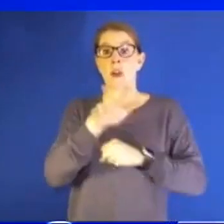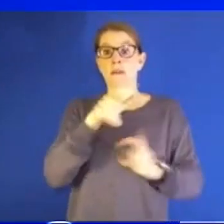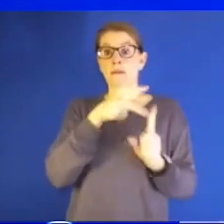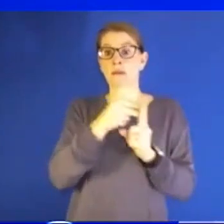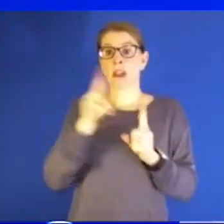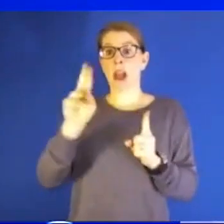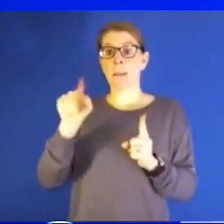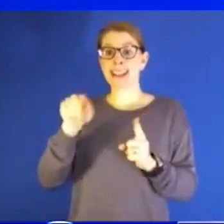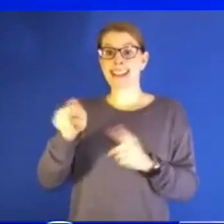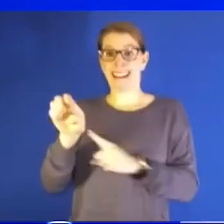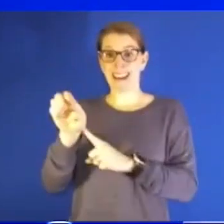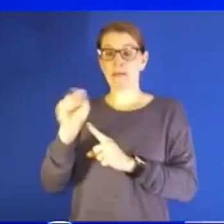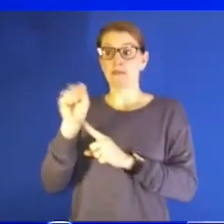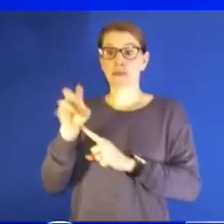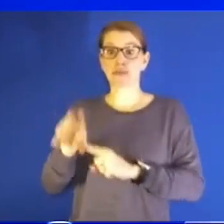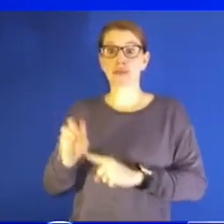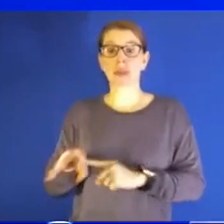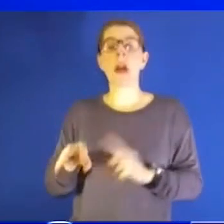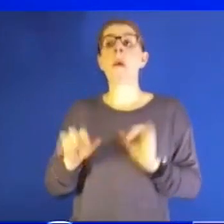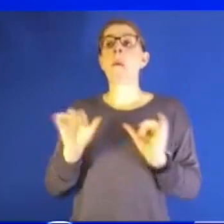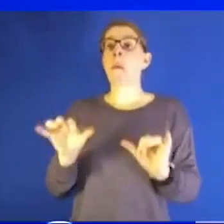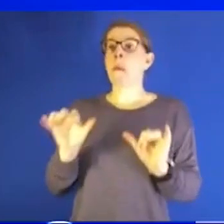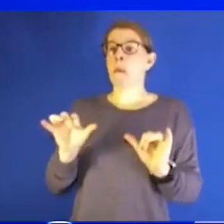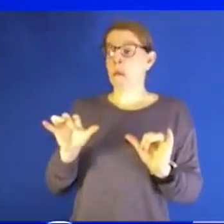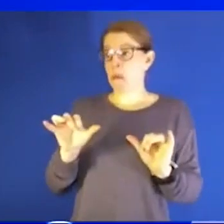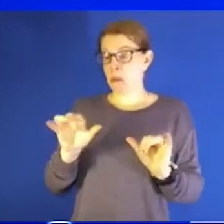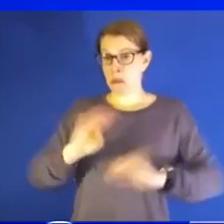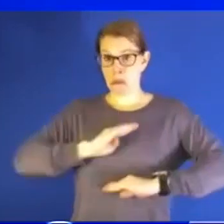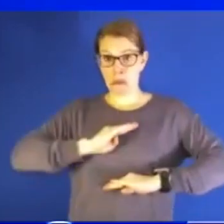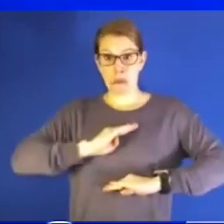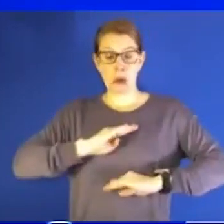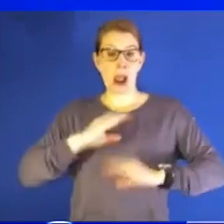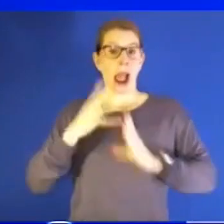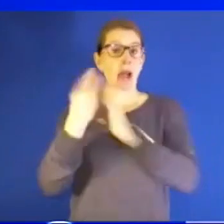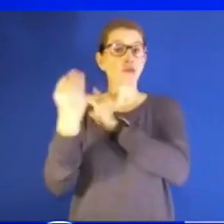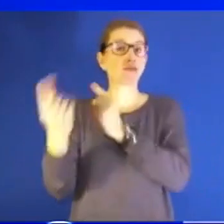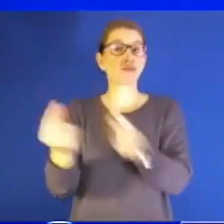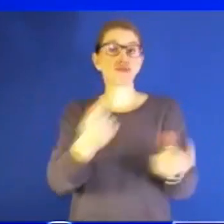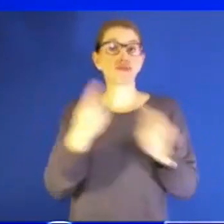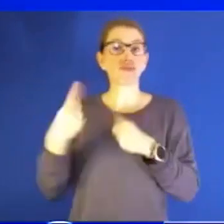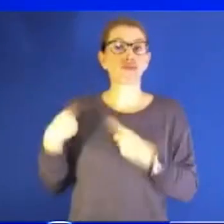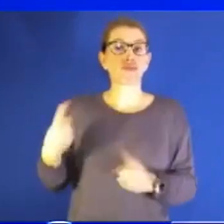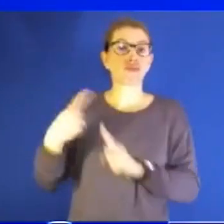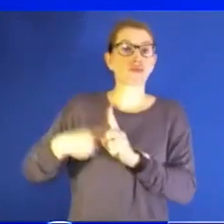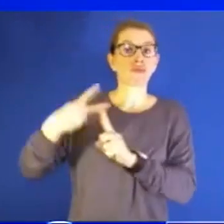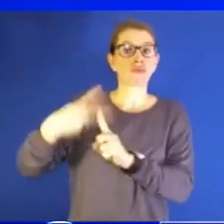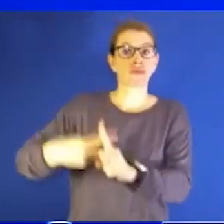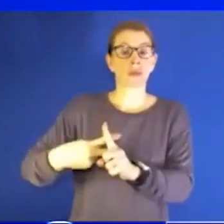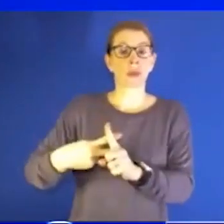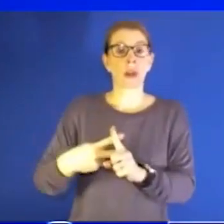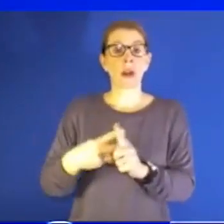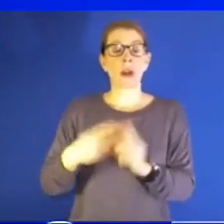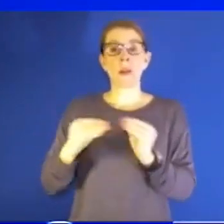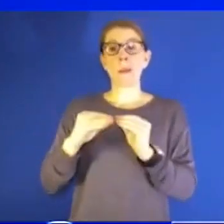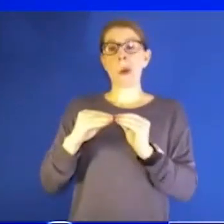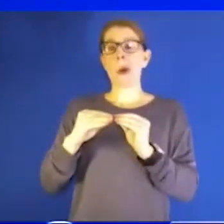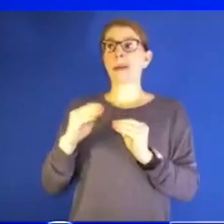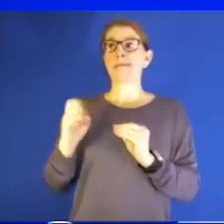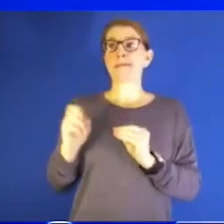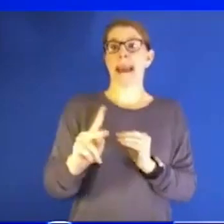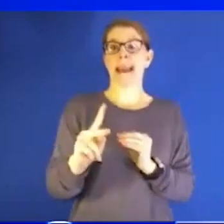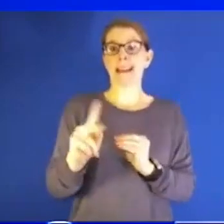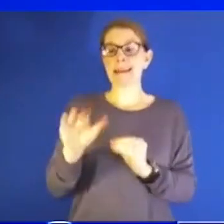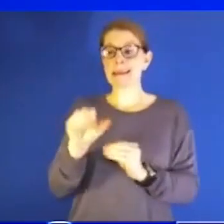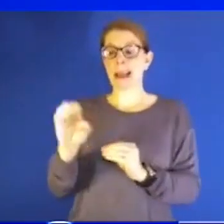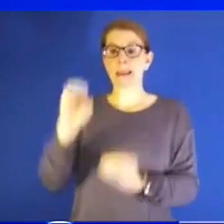out doing things a lot more than we have been the past few months, more back to like when the cases were much lower, but now